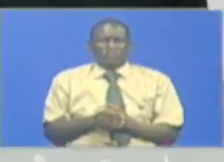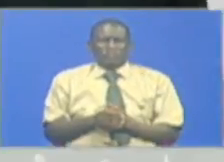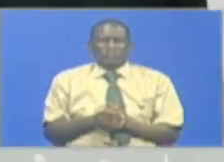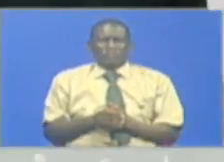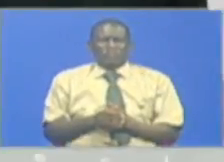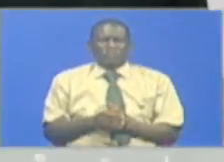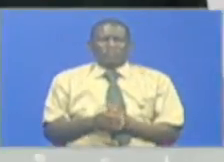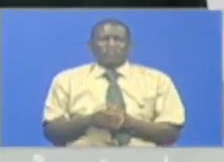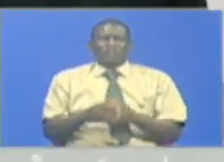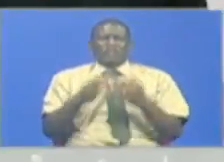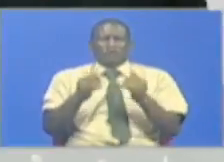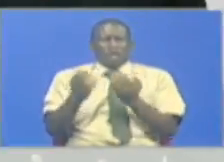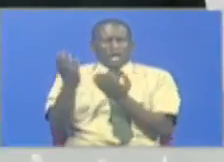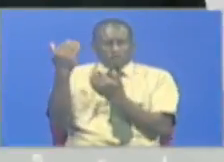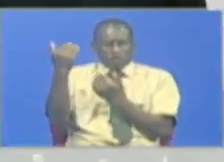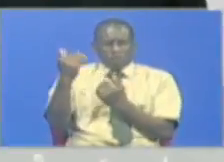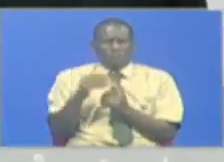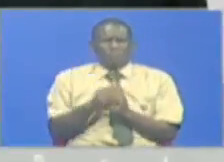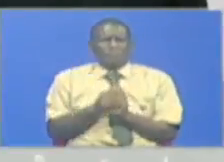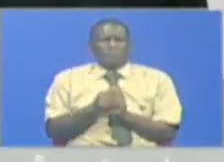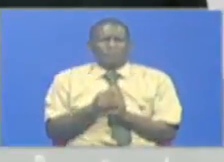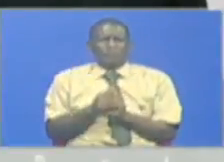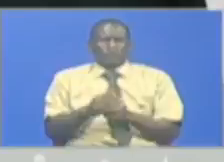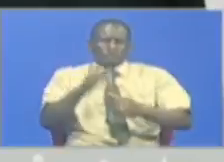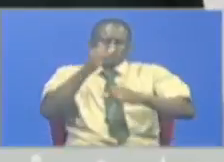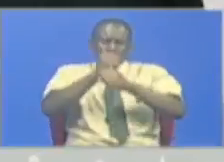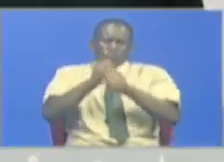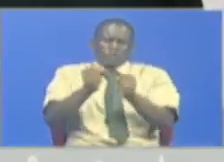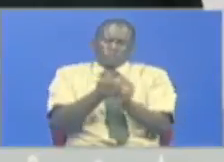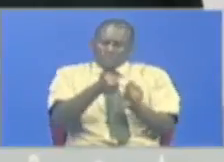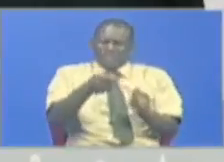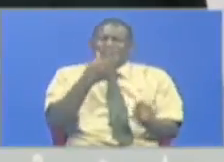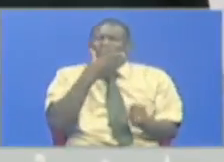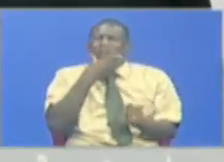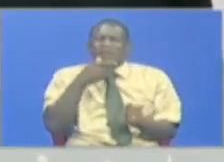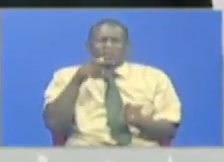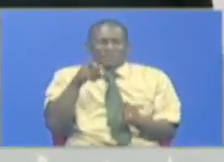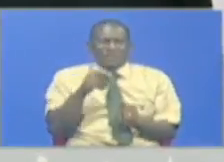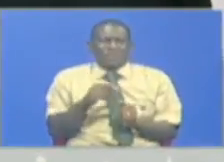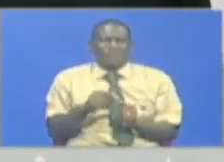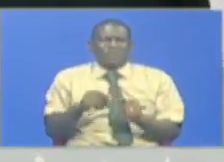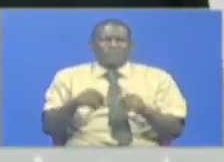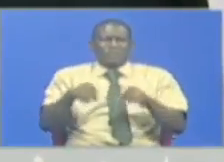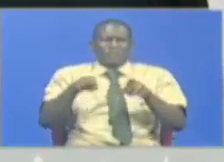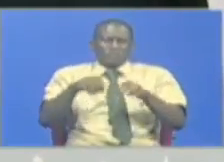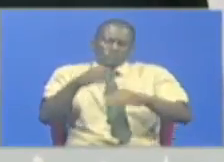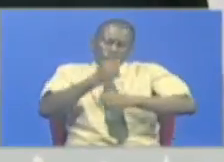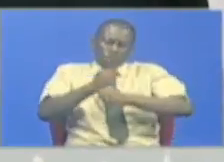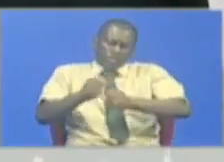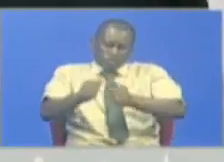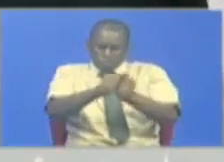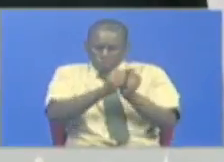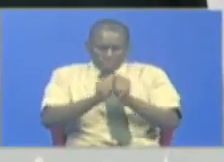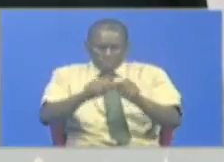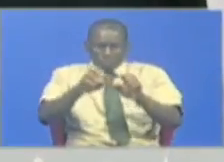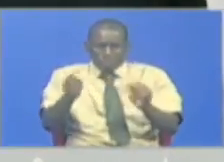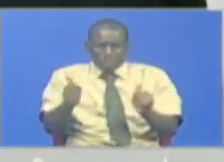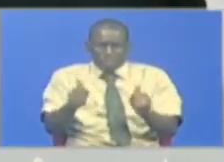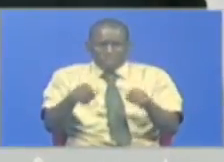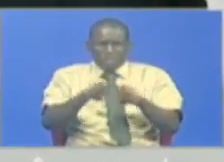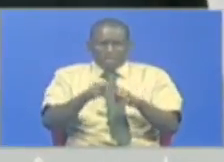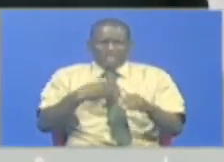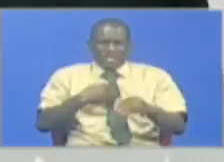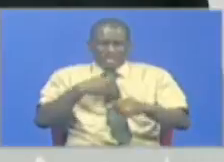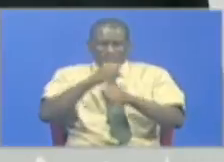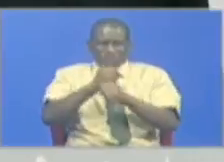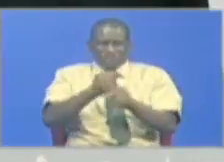I look forward to working with these gentlemen as closely as I have served